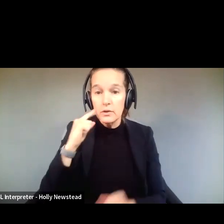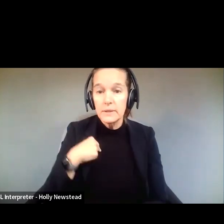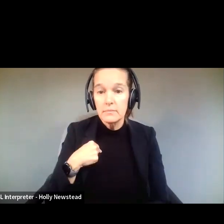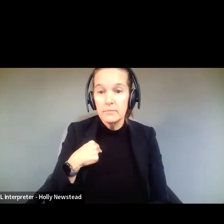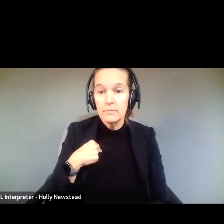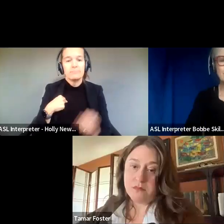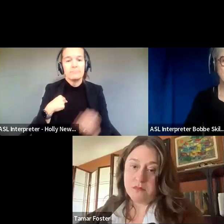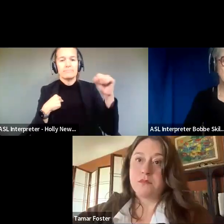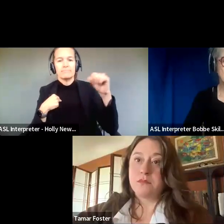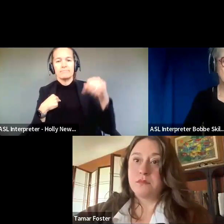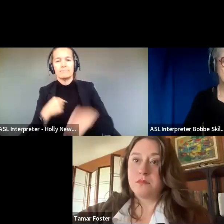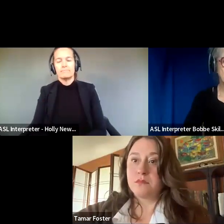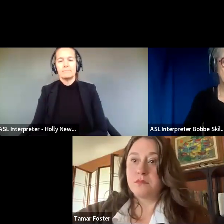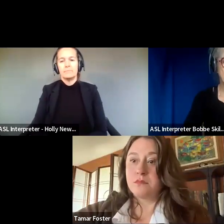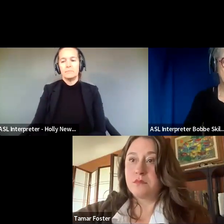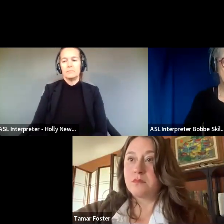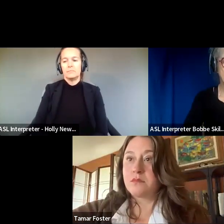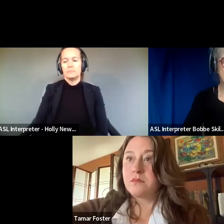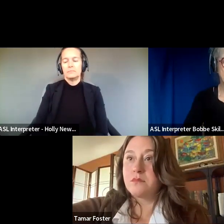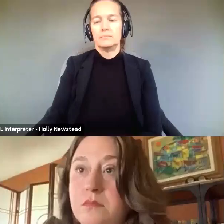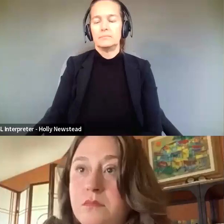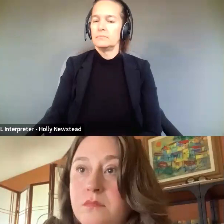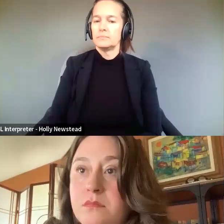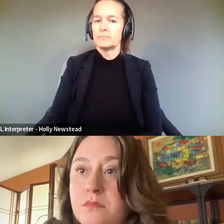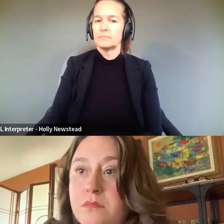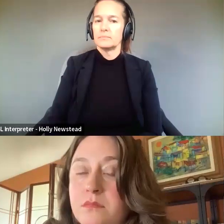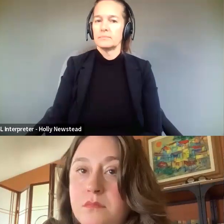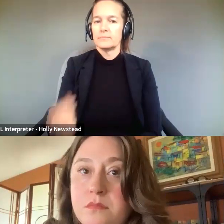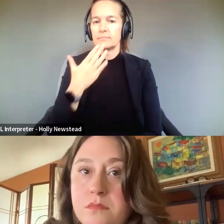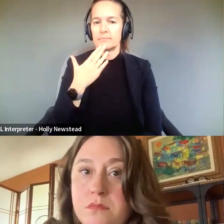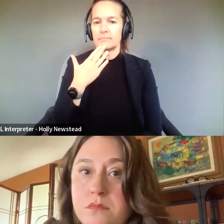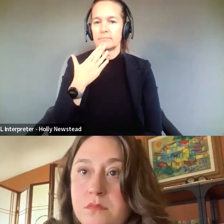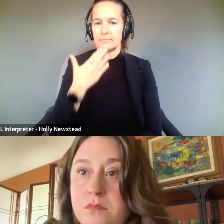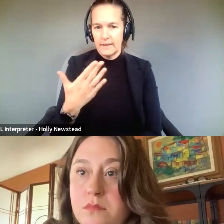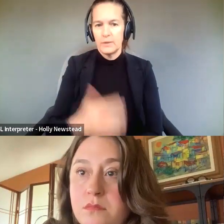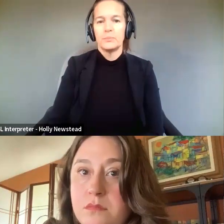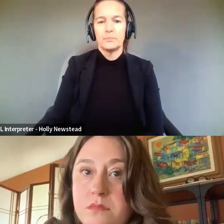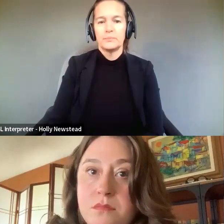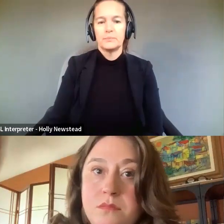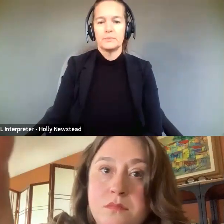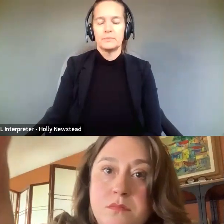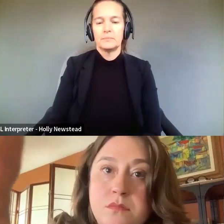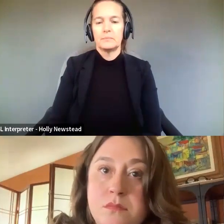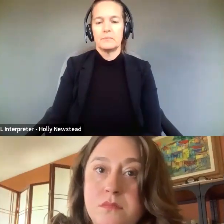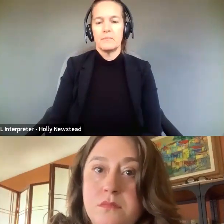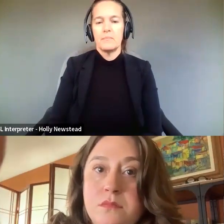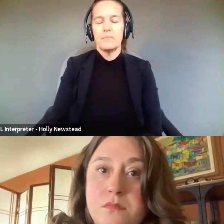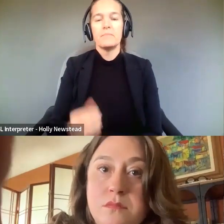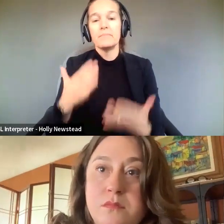Yeah. ¿Me Sí, escuchan o no me yes. escuchan? Ok, qué bien. Gracias. Gracias por la oportunidad. Buenas tardes a todos.